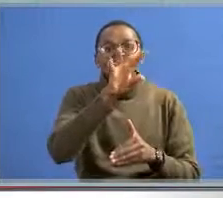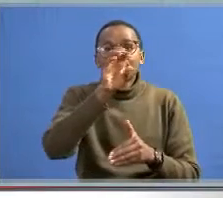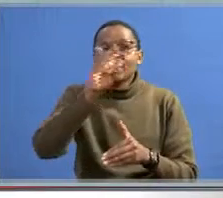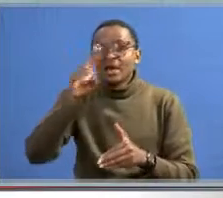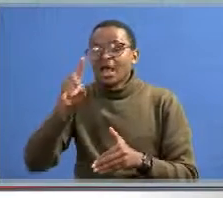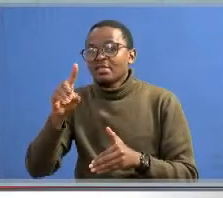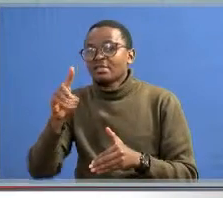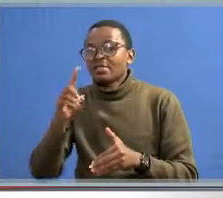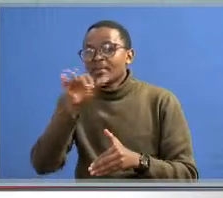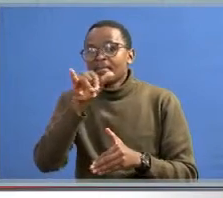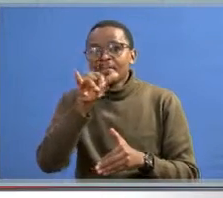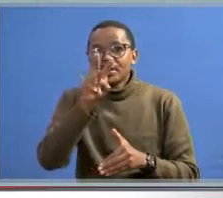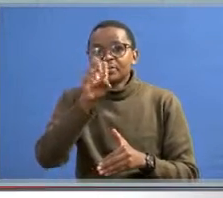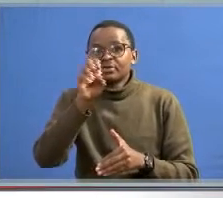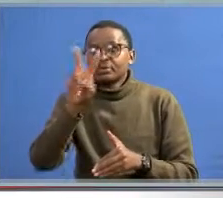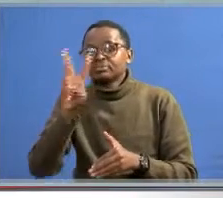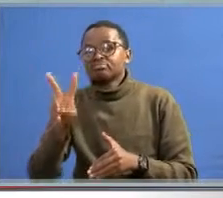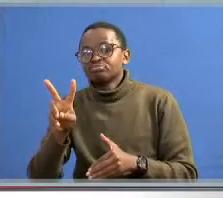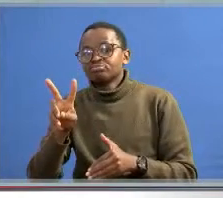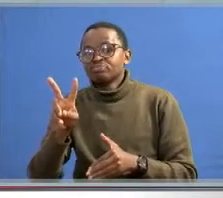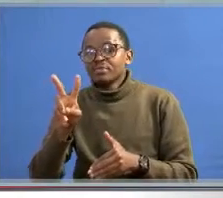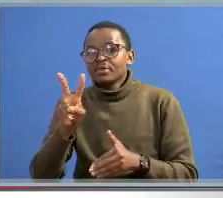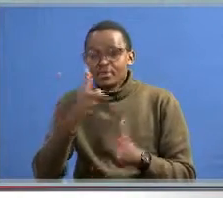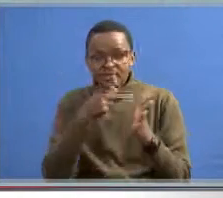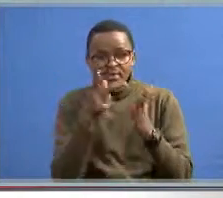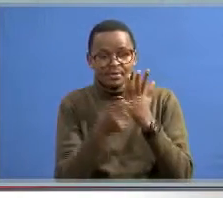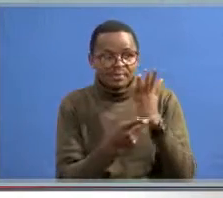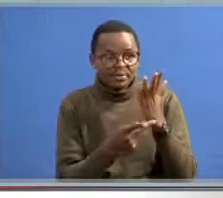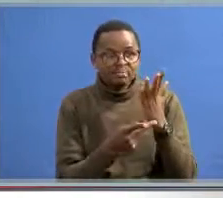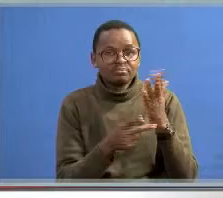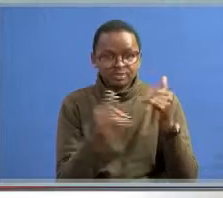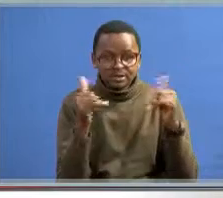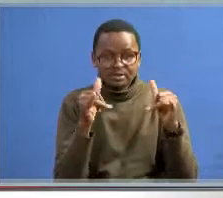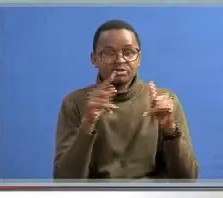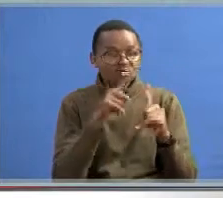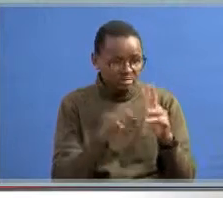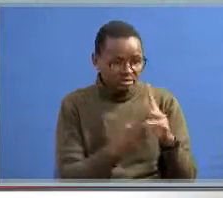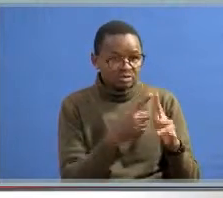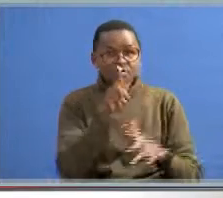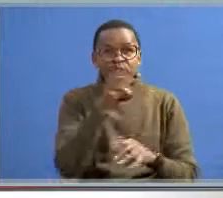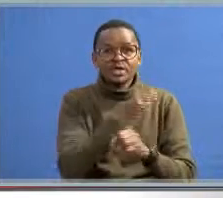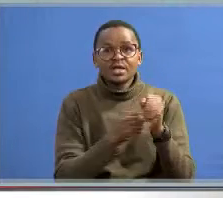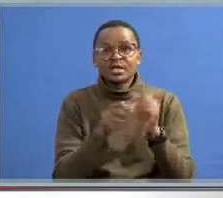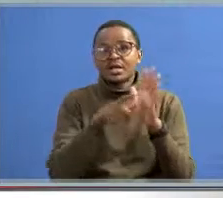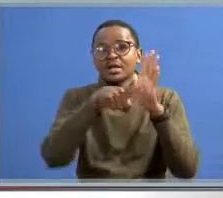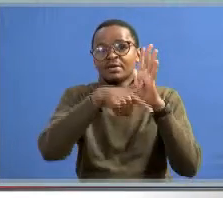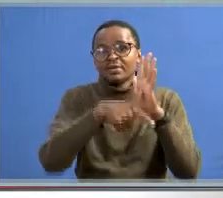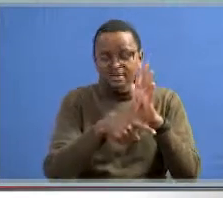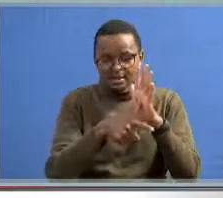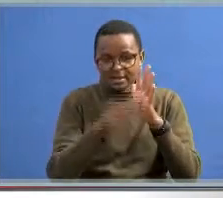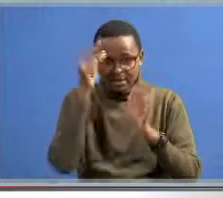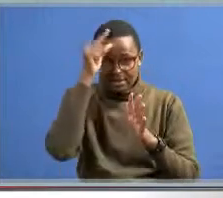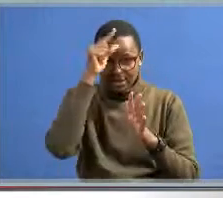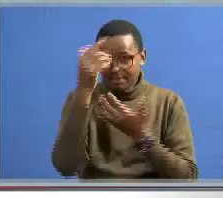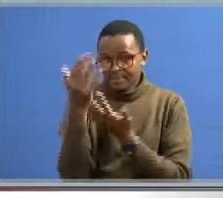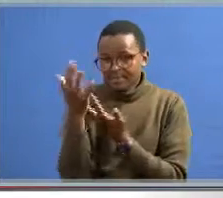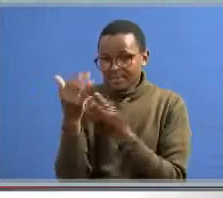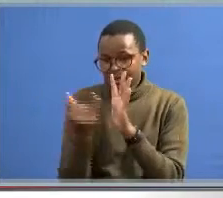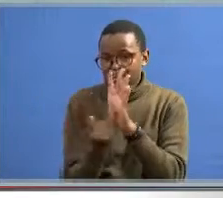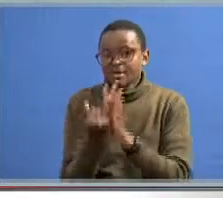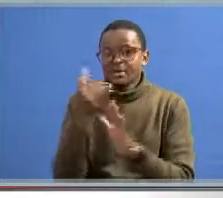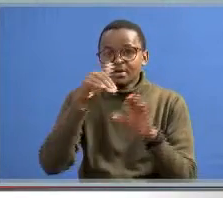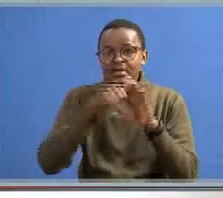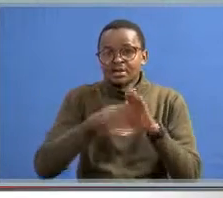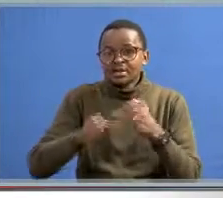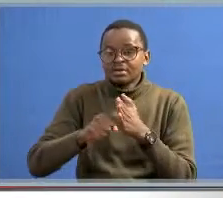500,000 units by 2022. The project is, however, yet to kickstart 2 years later. The government expects an increase